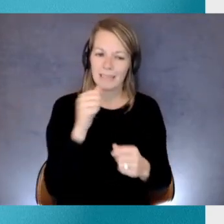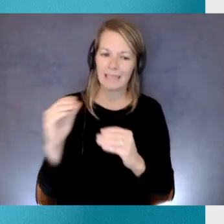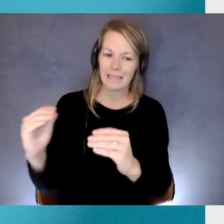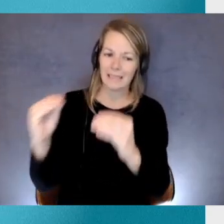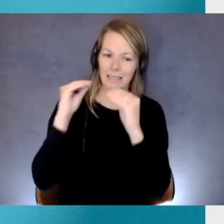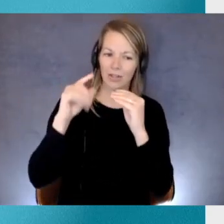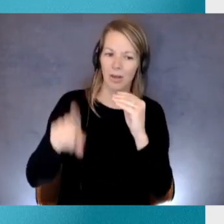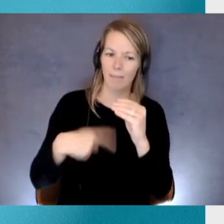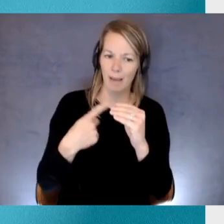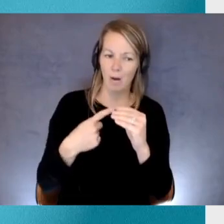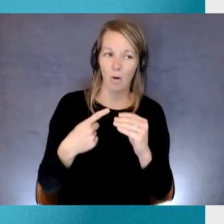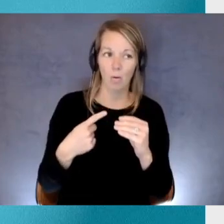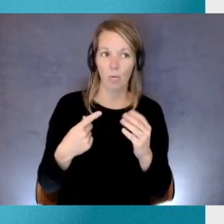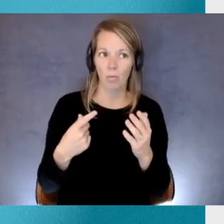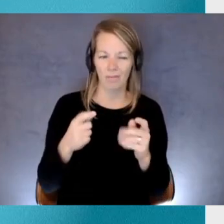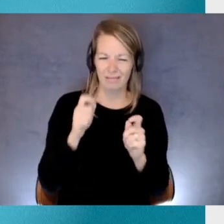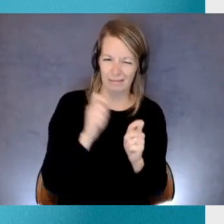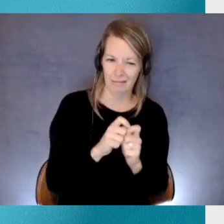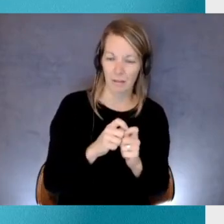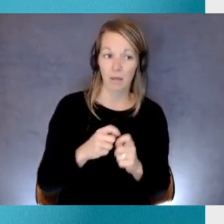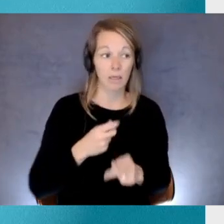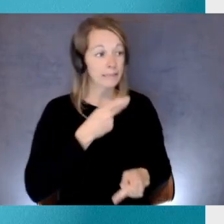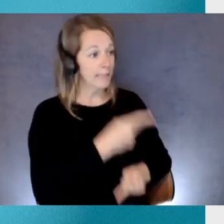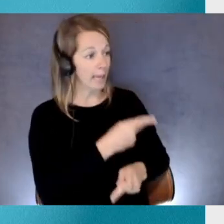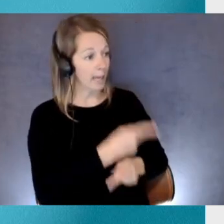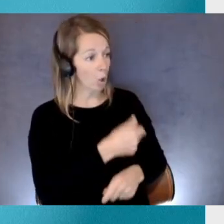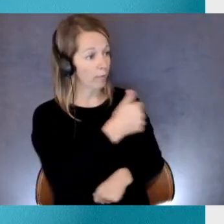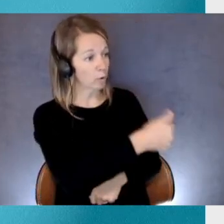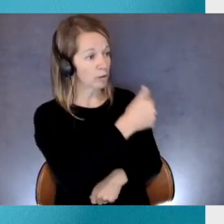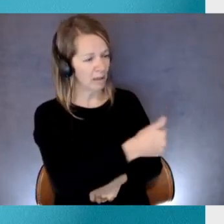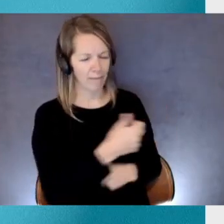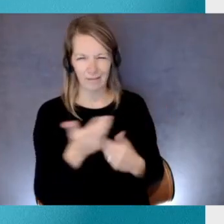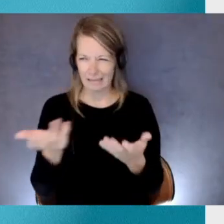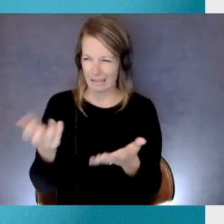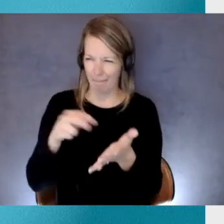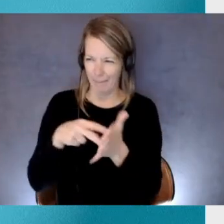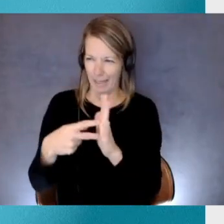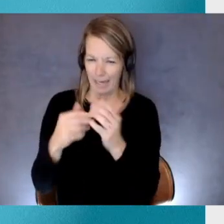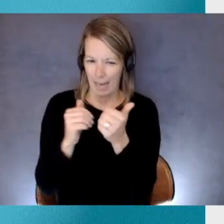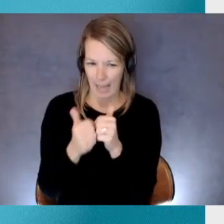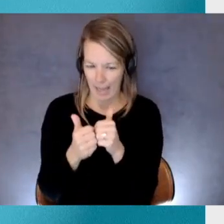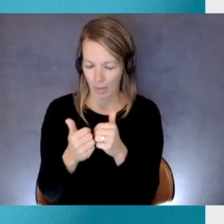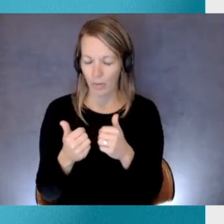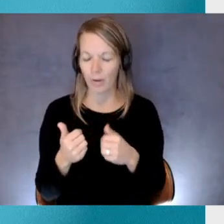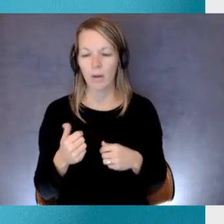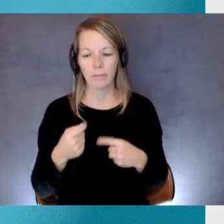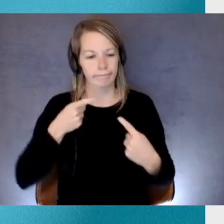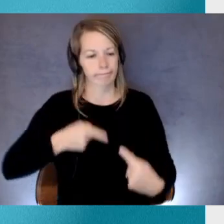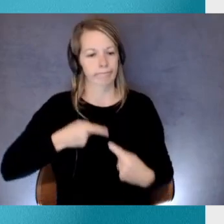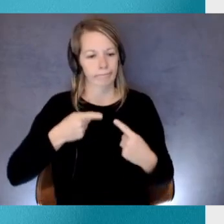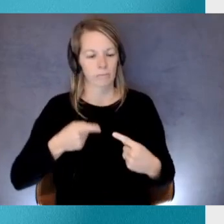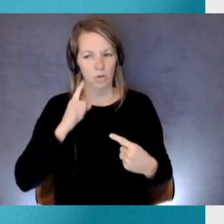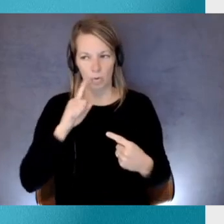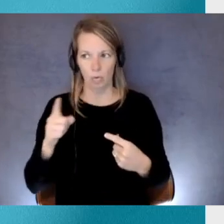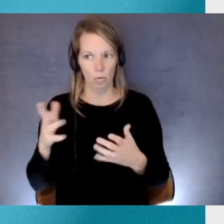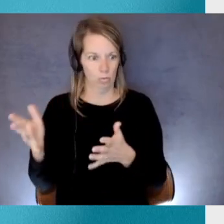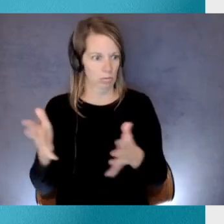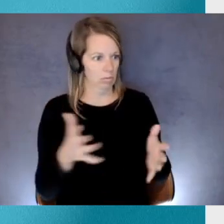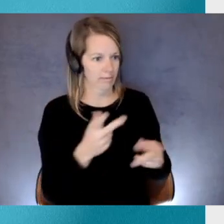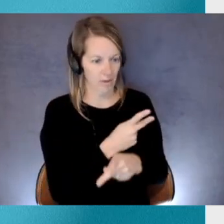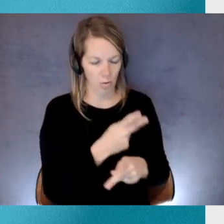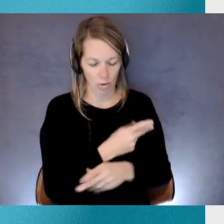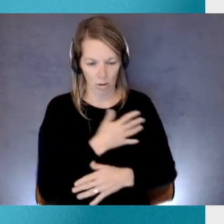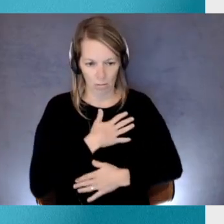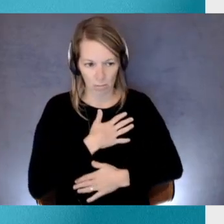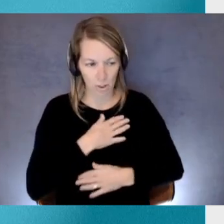take care of yourself, and it's never really clear what that means. And so I was really struggling to turn to the humanities to figure out